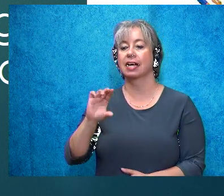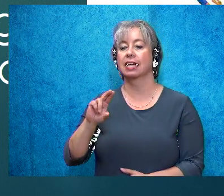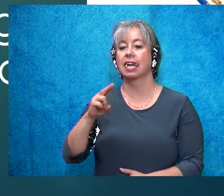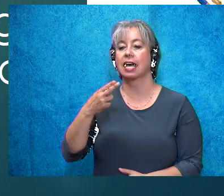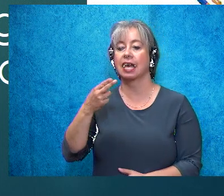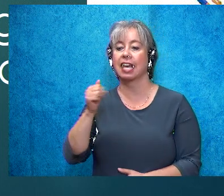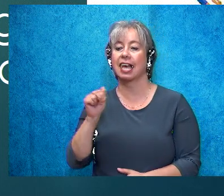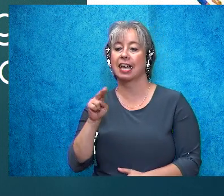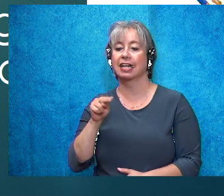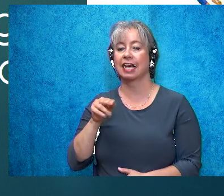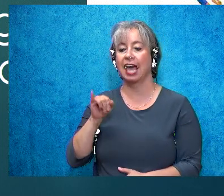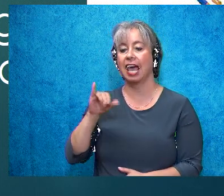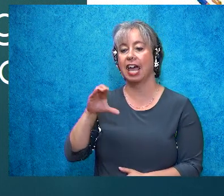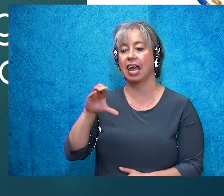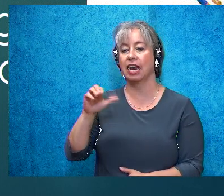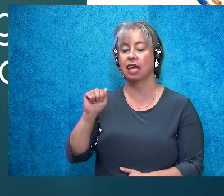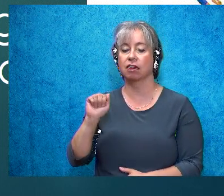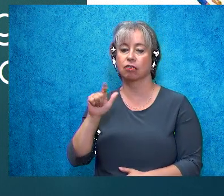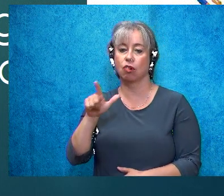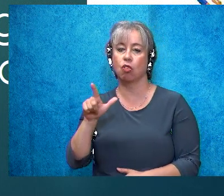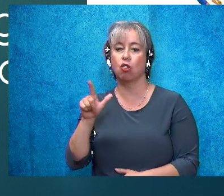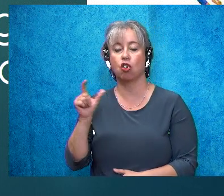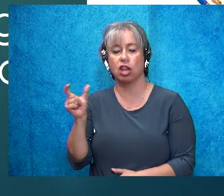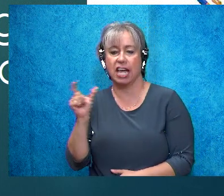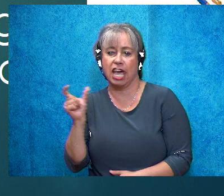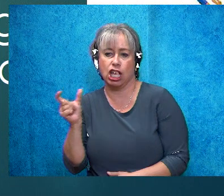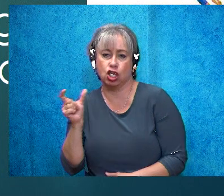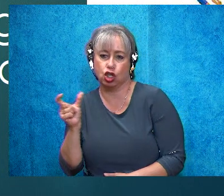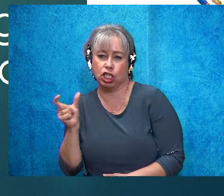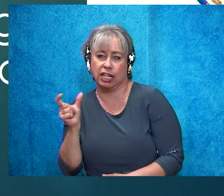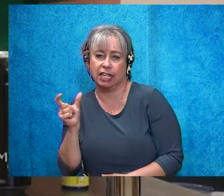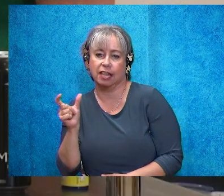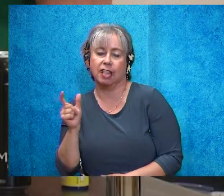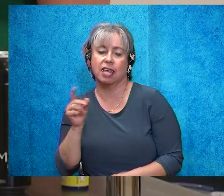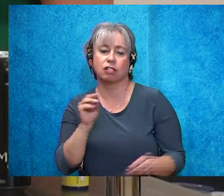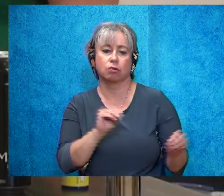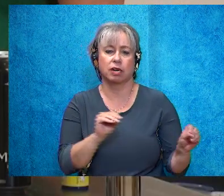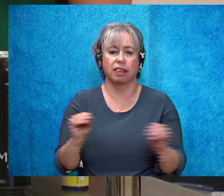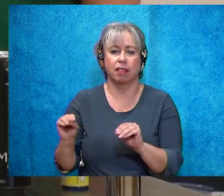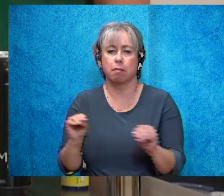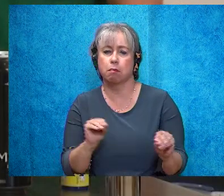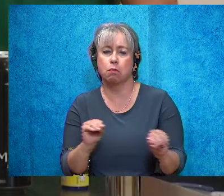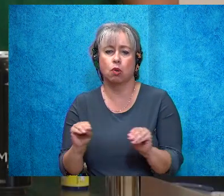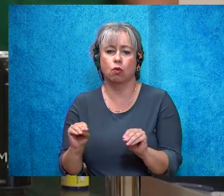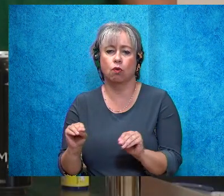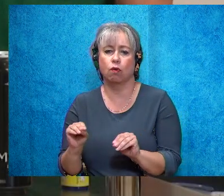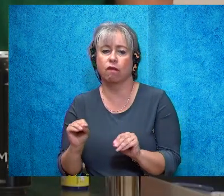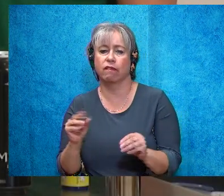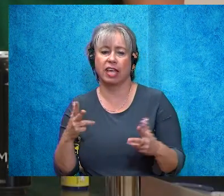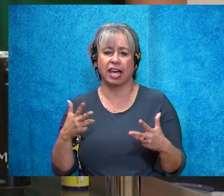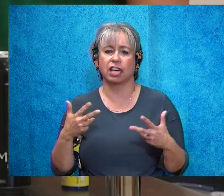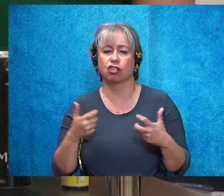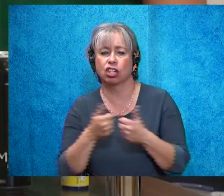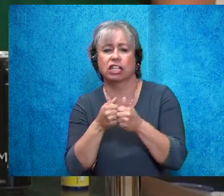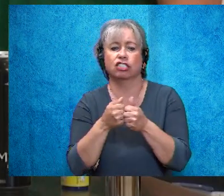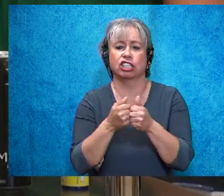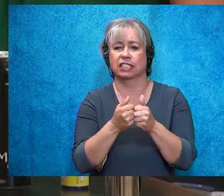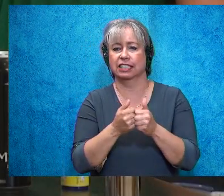things move. That's where collisions happen and all kinds of fun stuff we like to play with